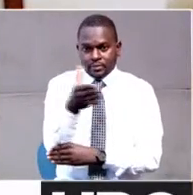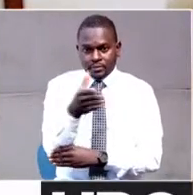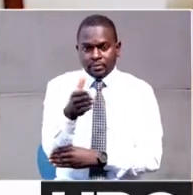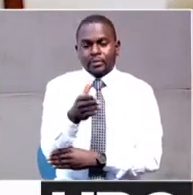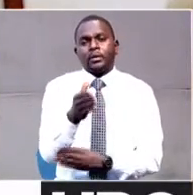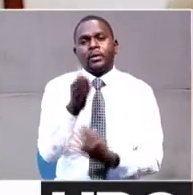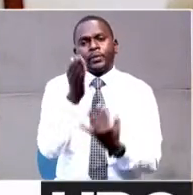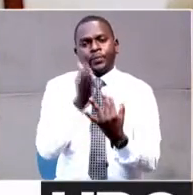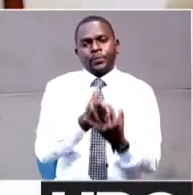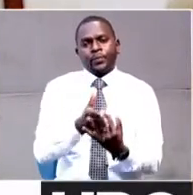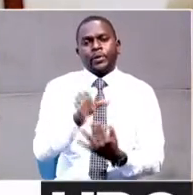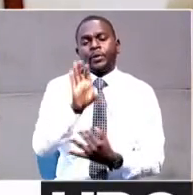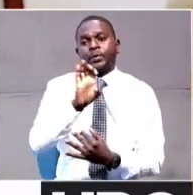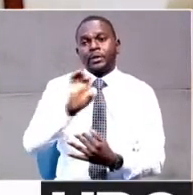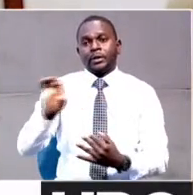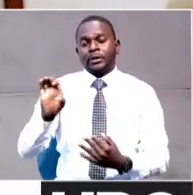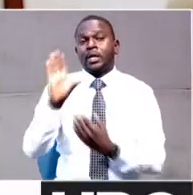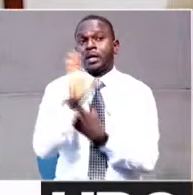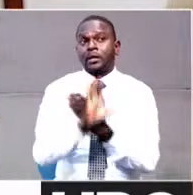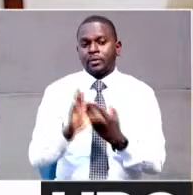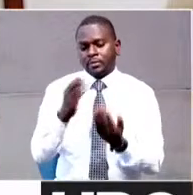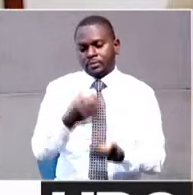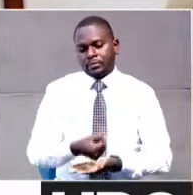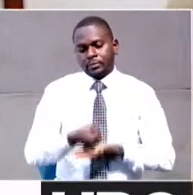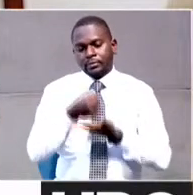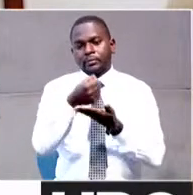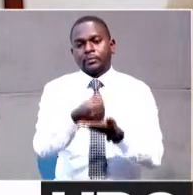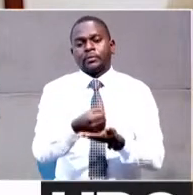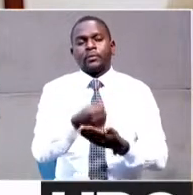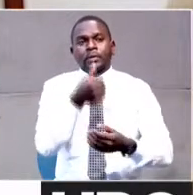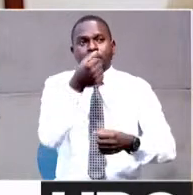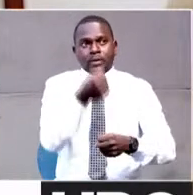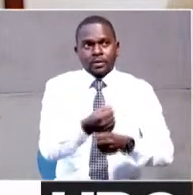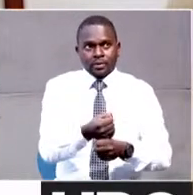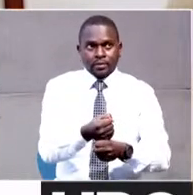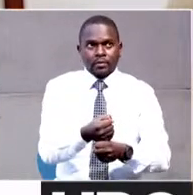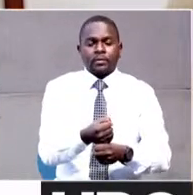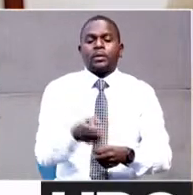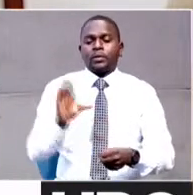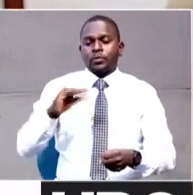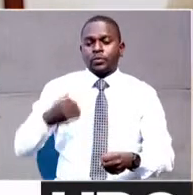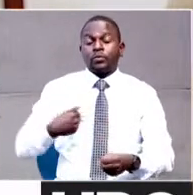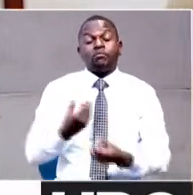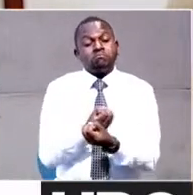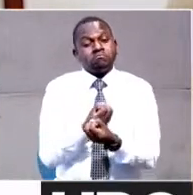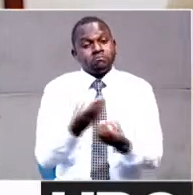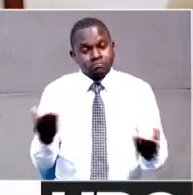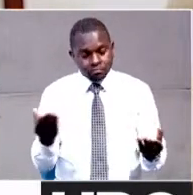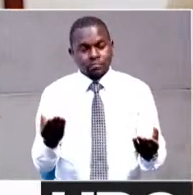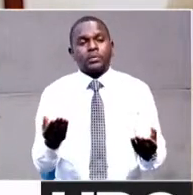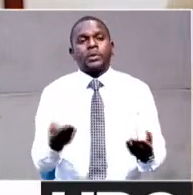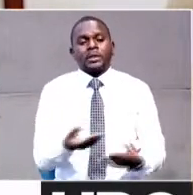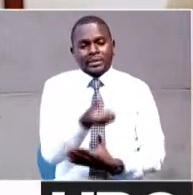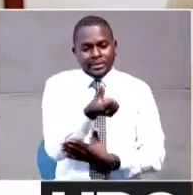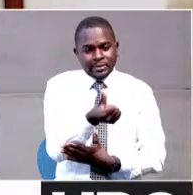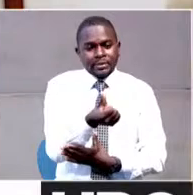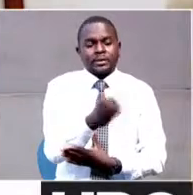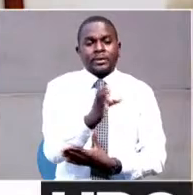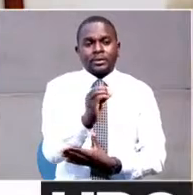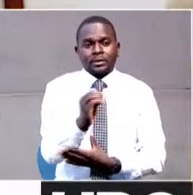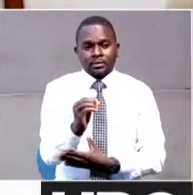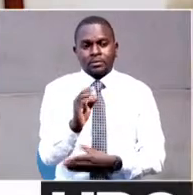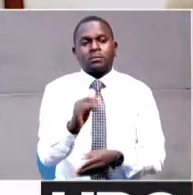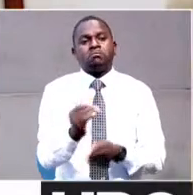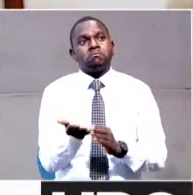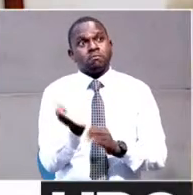East countries, and we helped the girls and the women majority, over 600 of